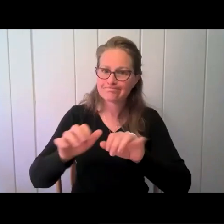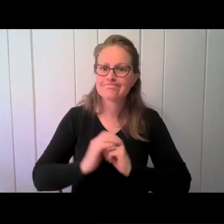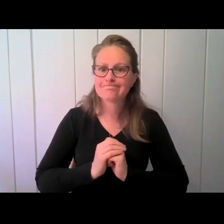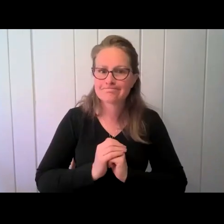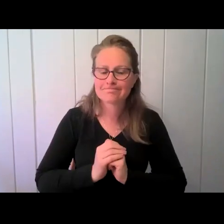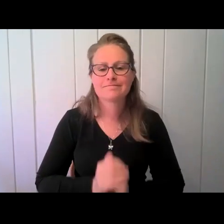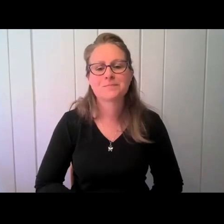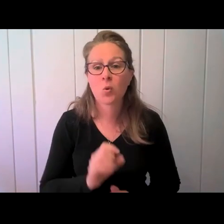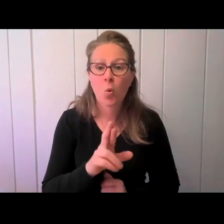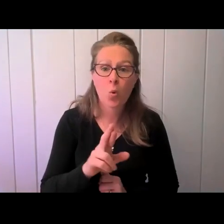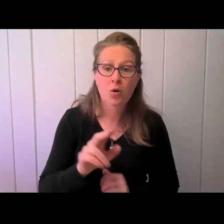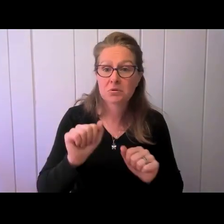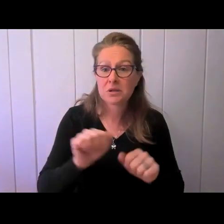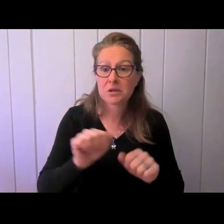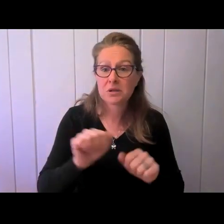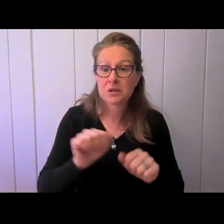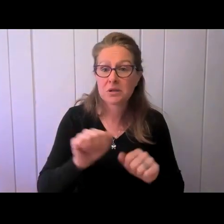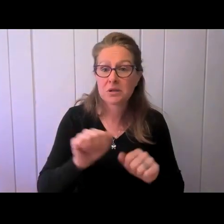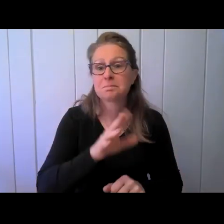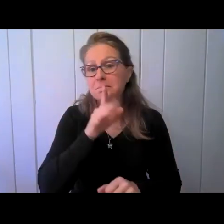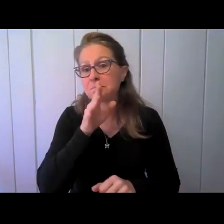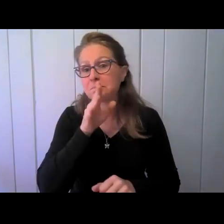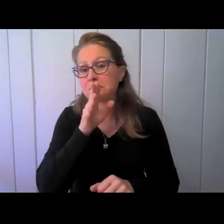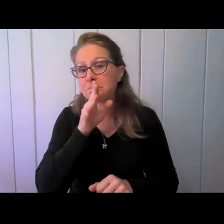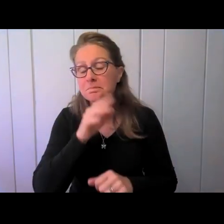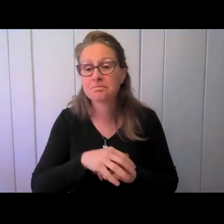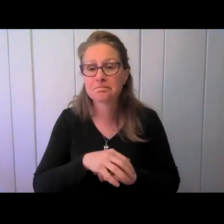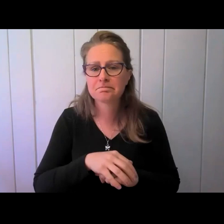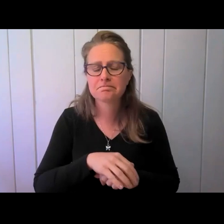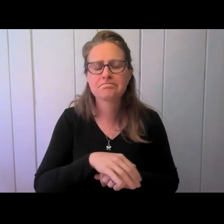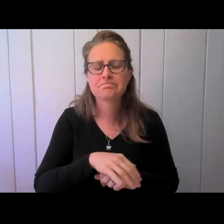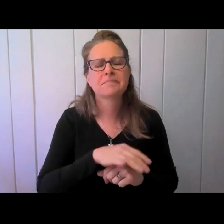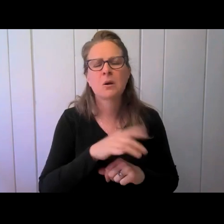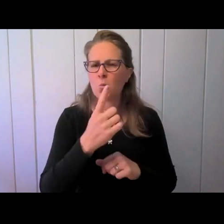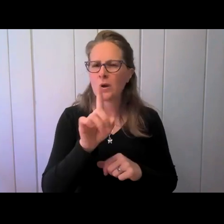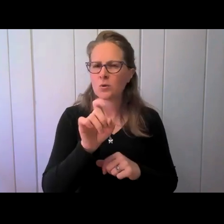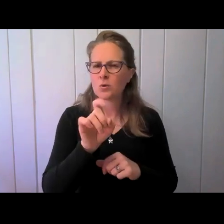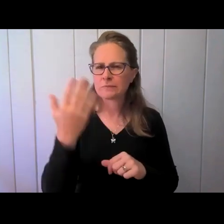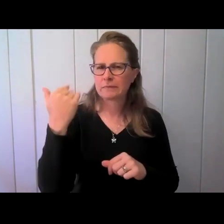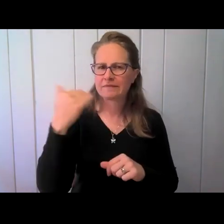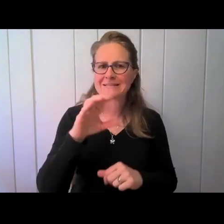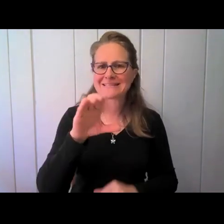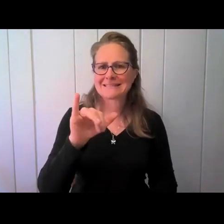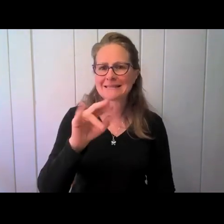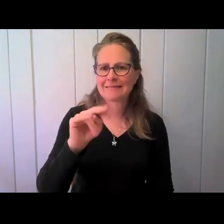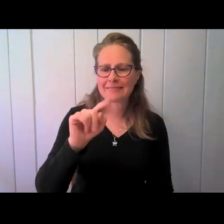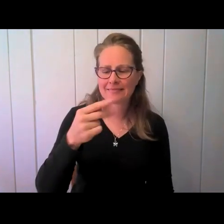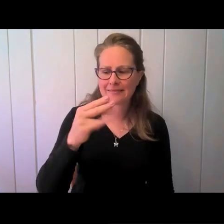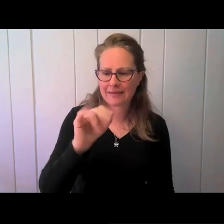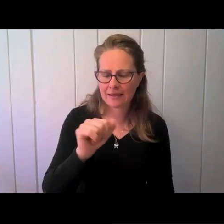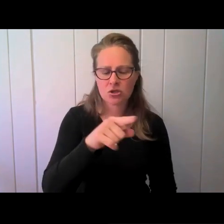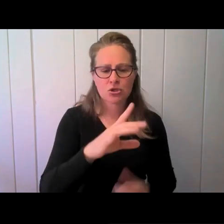and ask them. We had one question earlier from Cynthia. She's asking, does Evernote have a dark